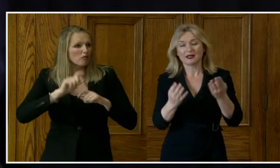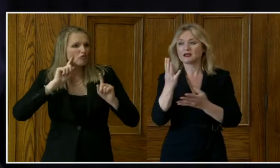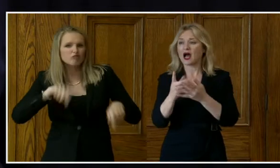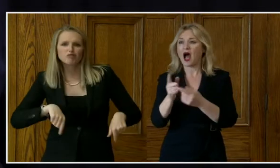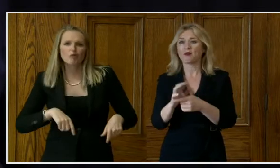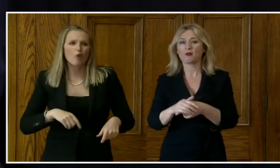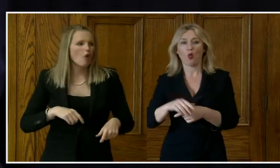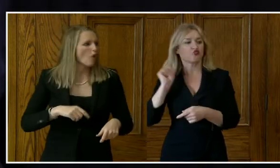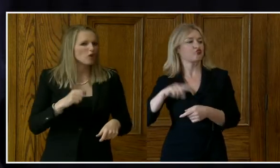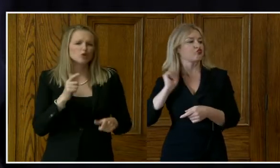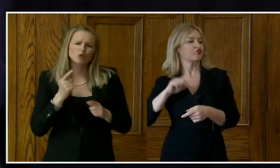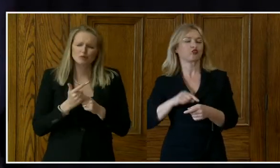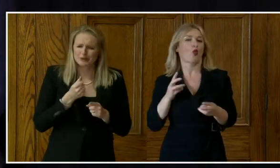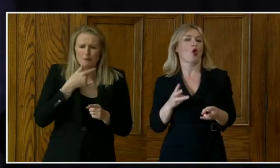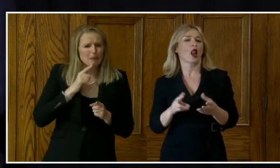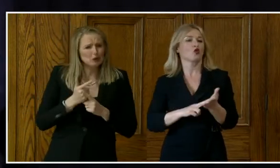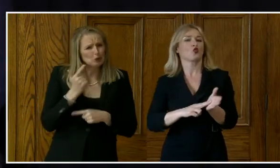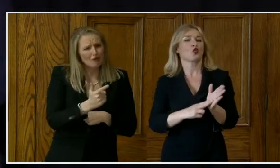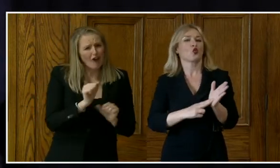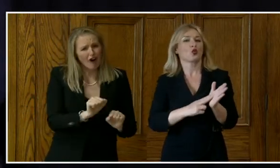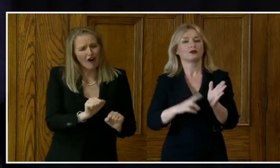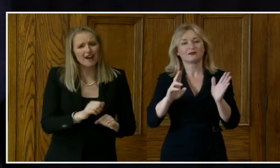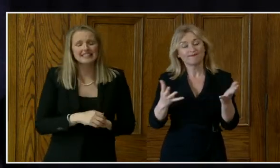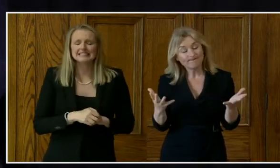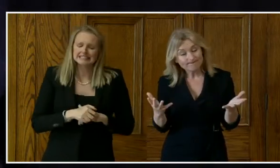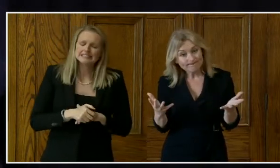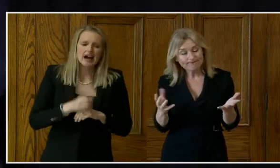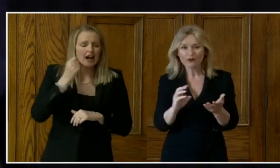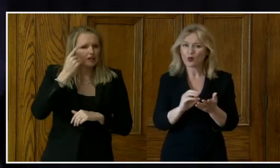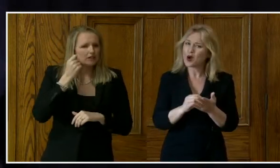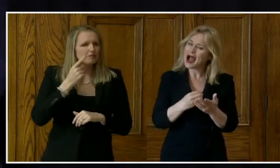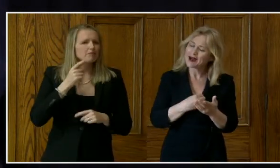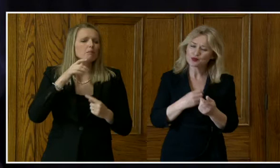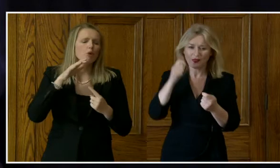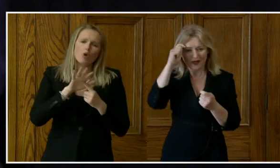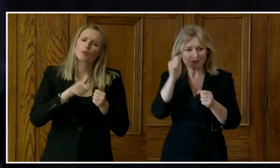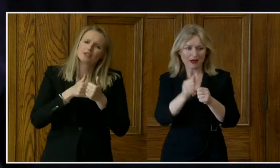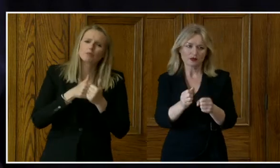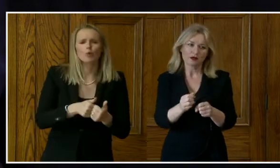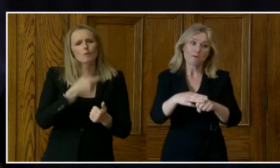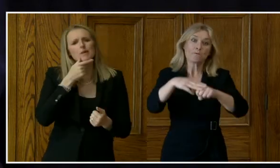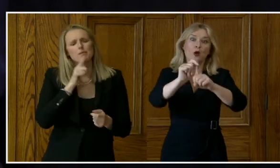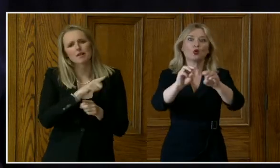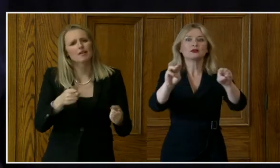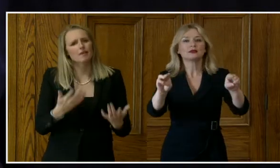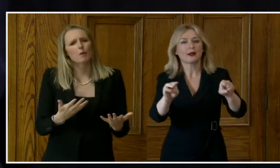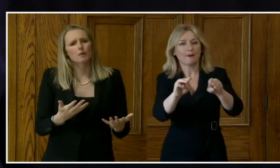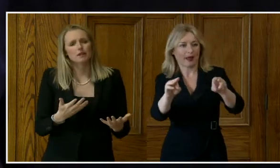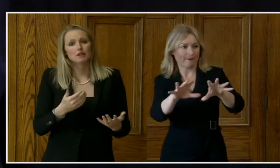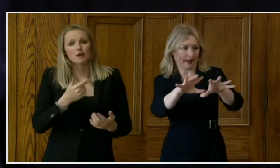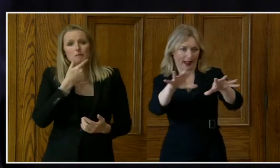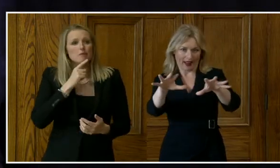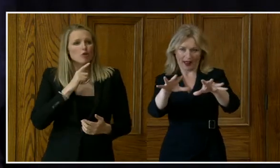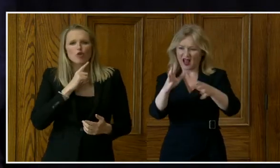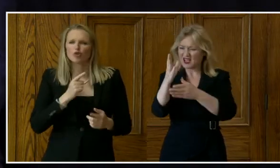we need to be, you know, providing the support for the vast majority of people, and those people who'd want to take